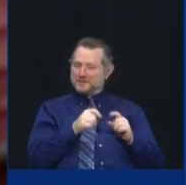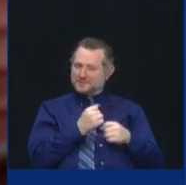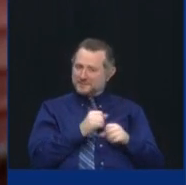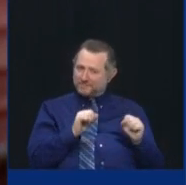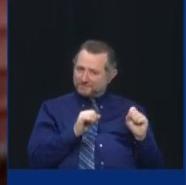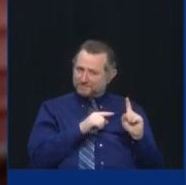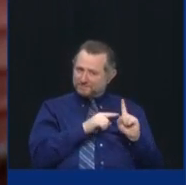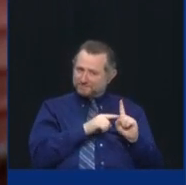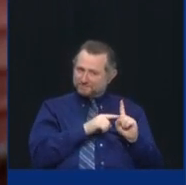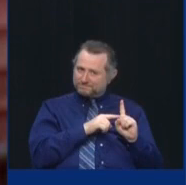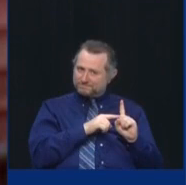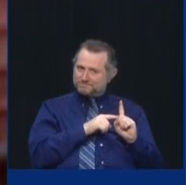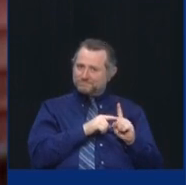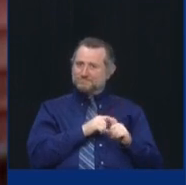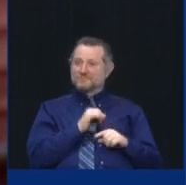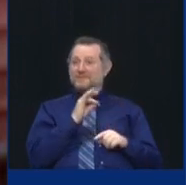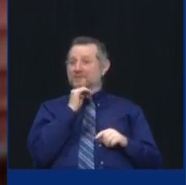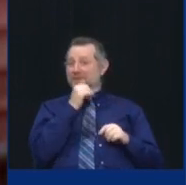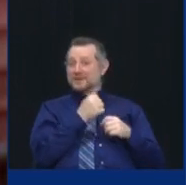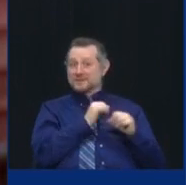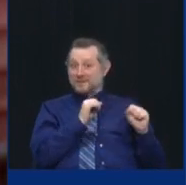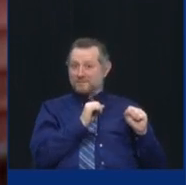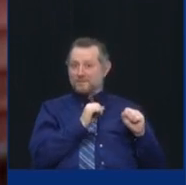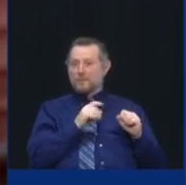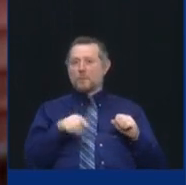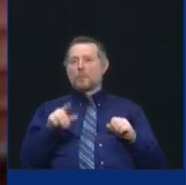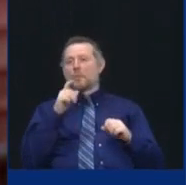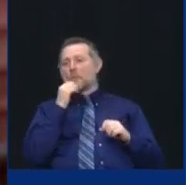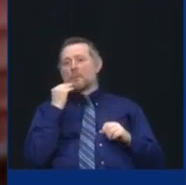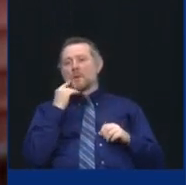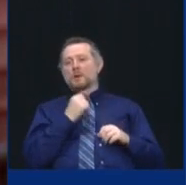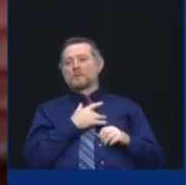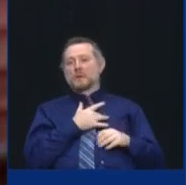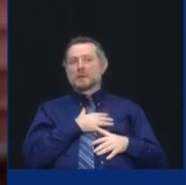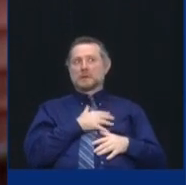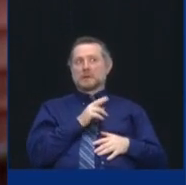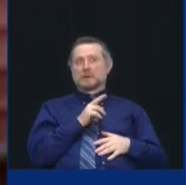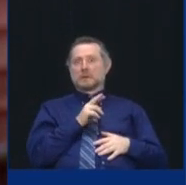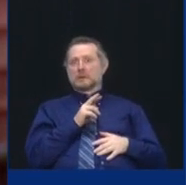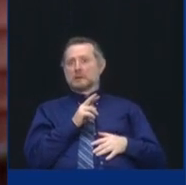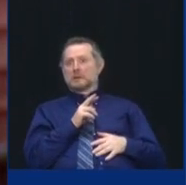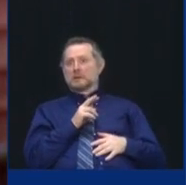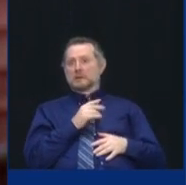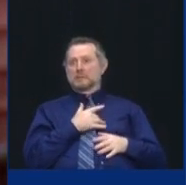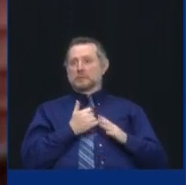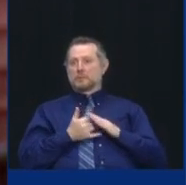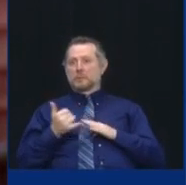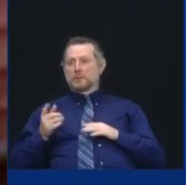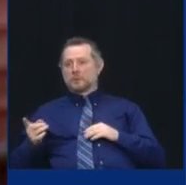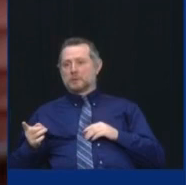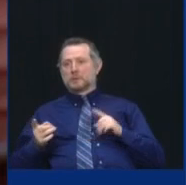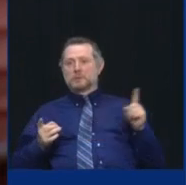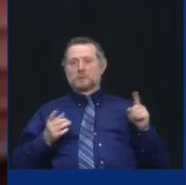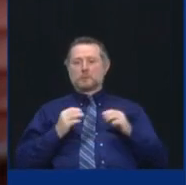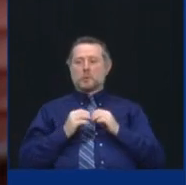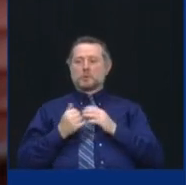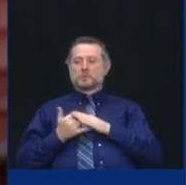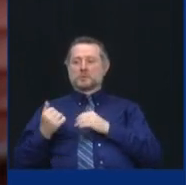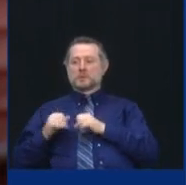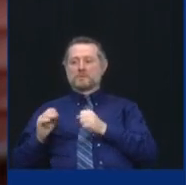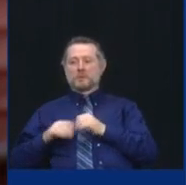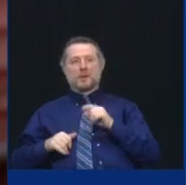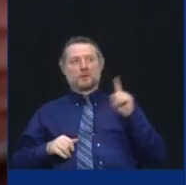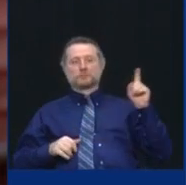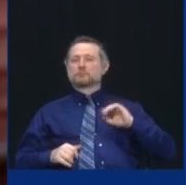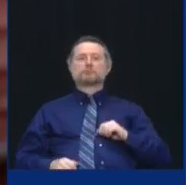Otherwise, homeless people make a decision, the subway is safer than the shelter. I mean, I have